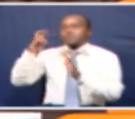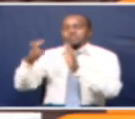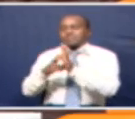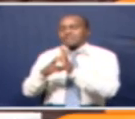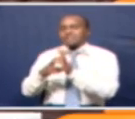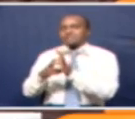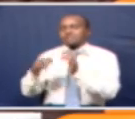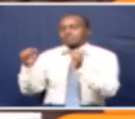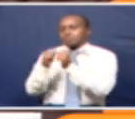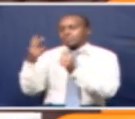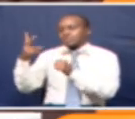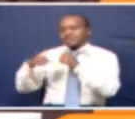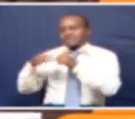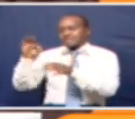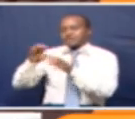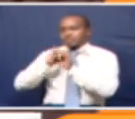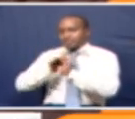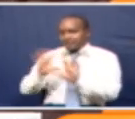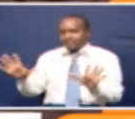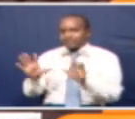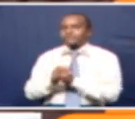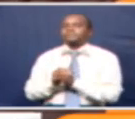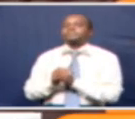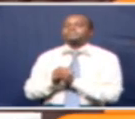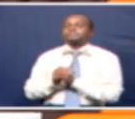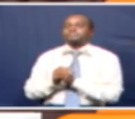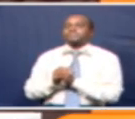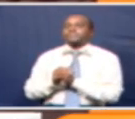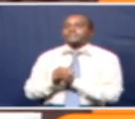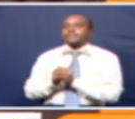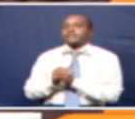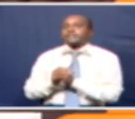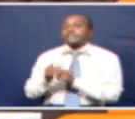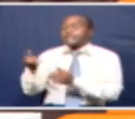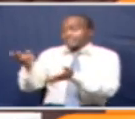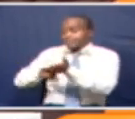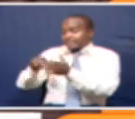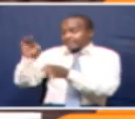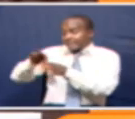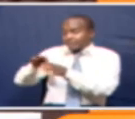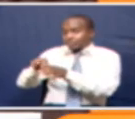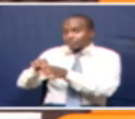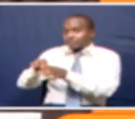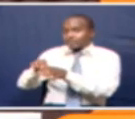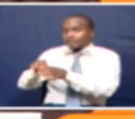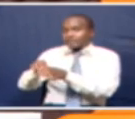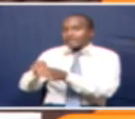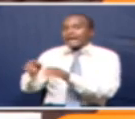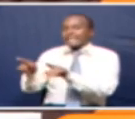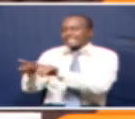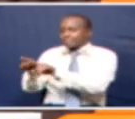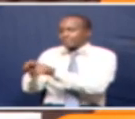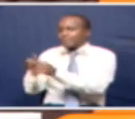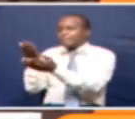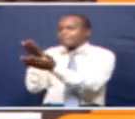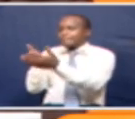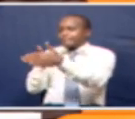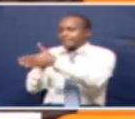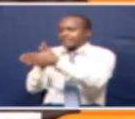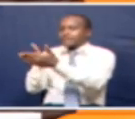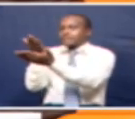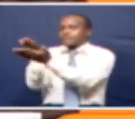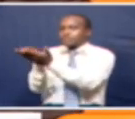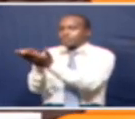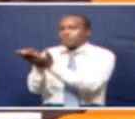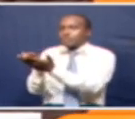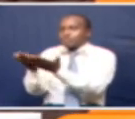election of October 26th. You say that very correct. Clearly. Yes. It is that repeated election and a subsequent petition at the Supreme Court that upheld